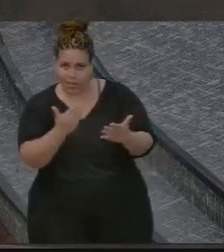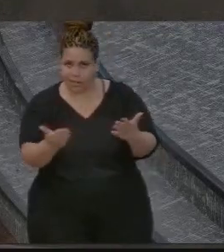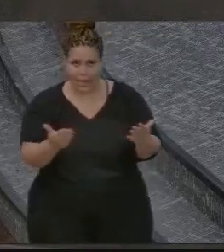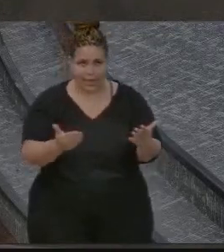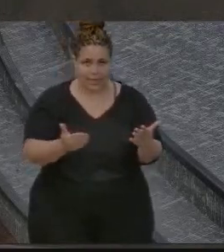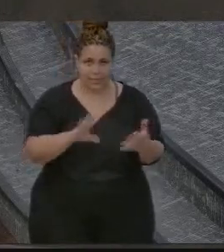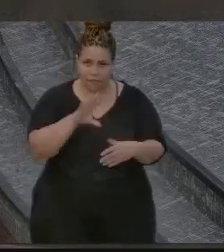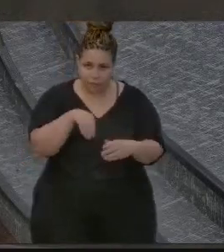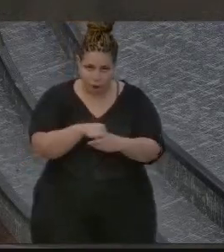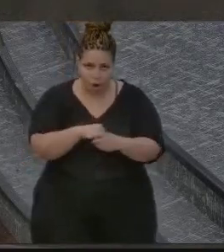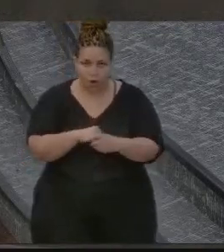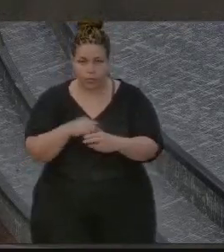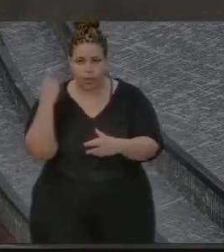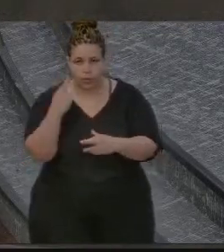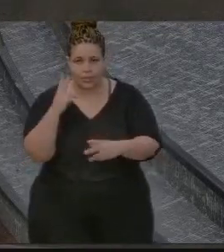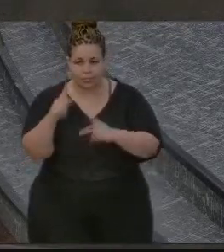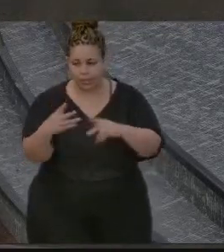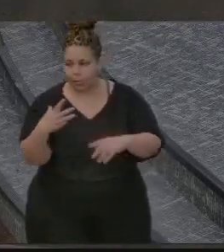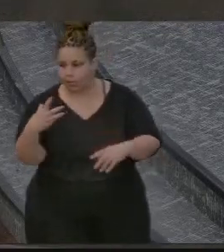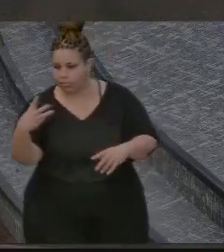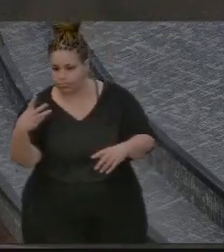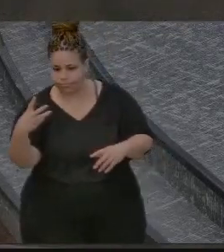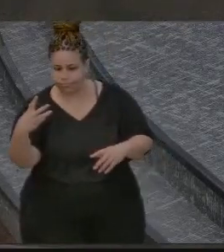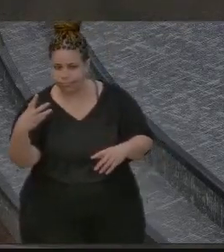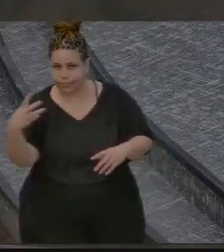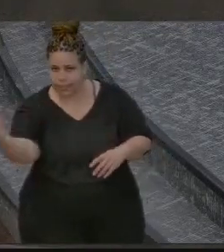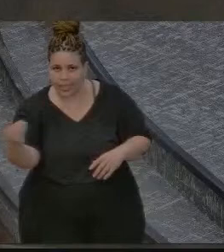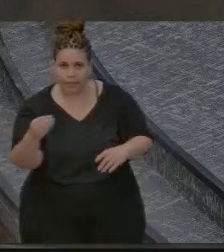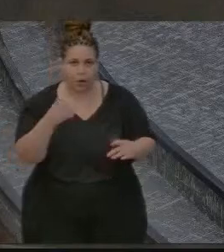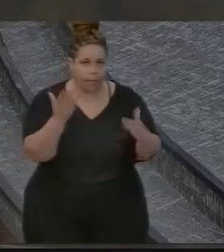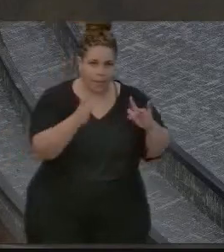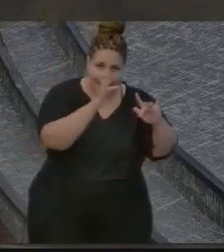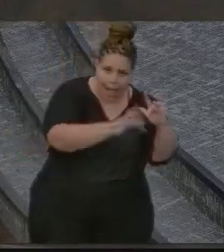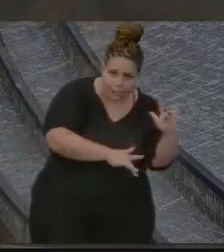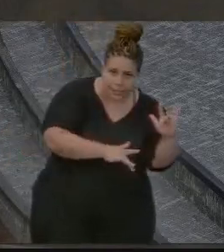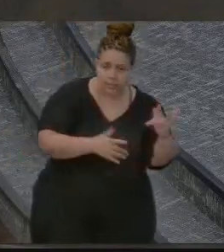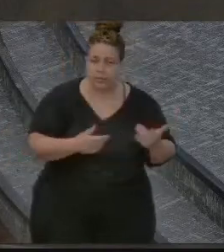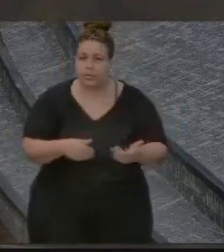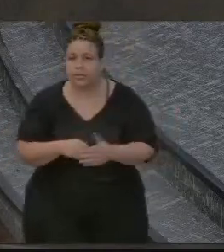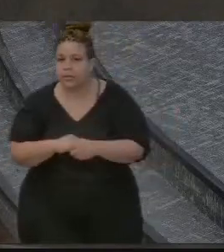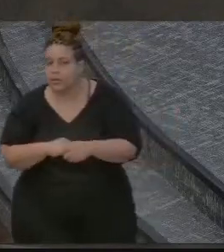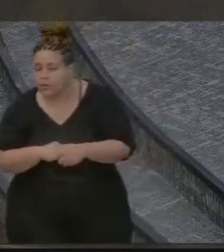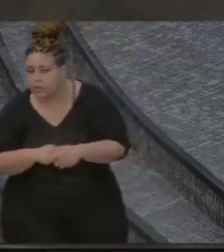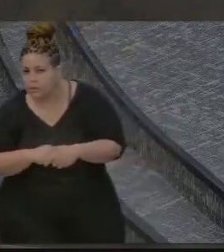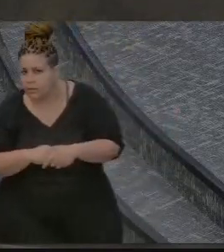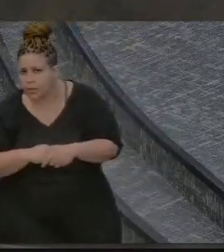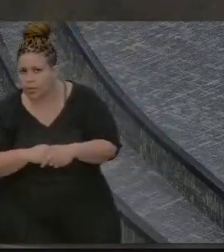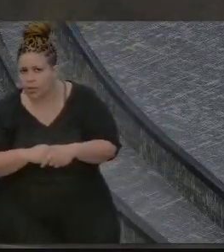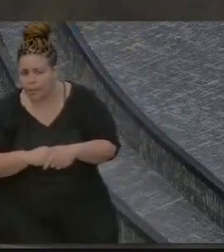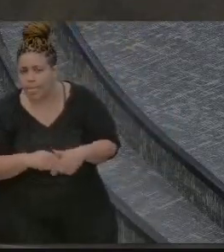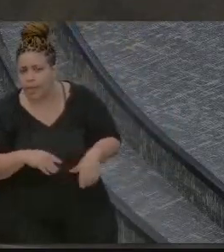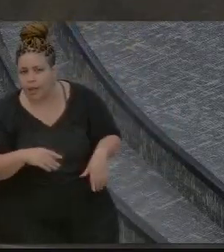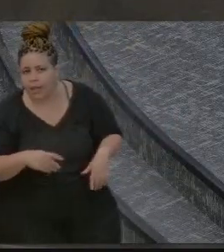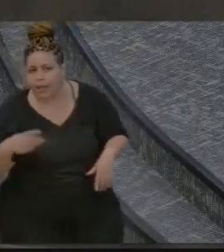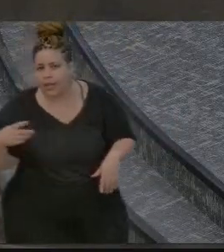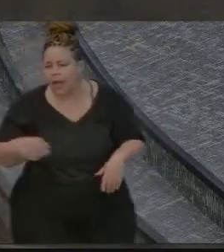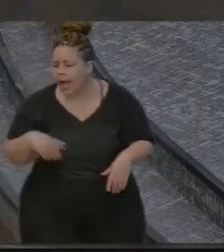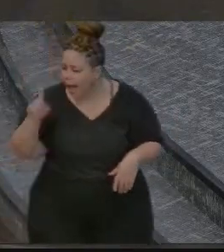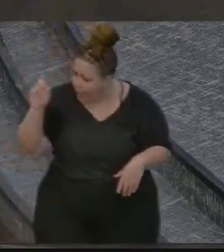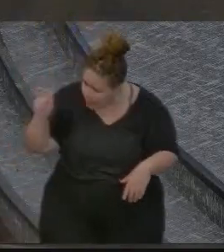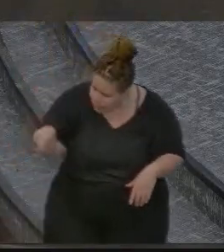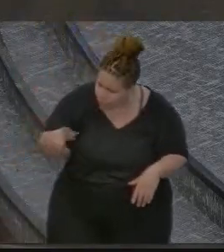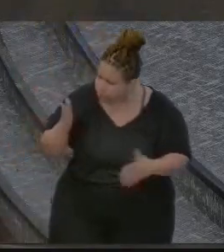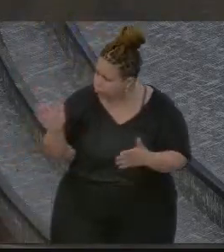things that I did ask during our one-on-one, I asked Dr. Thomas like what her thoughts were, and just gathering